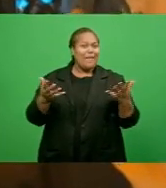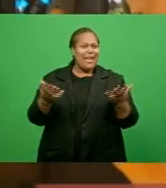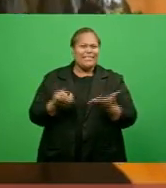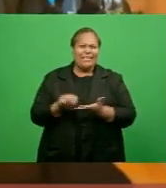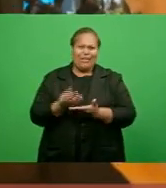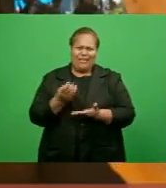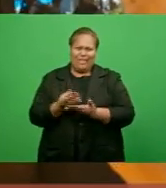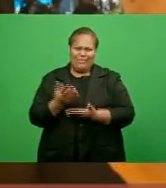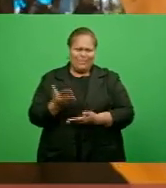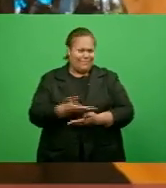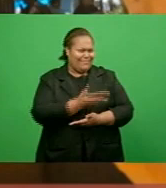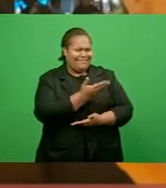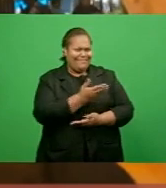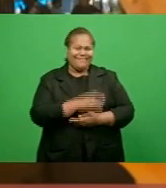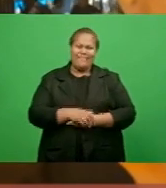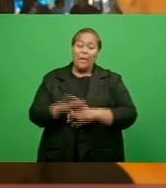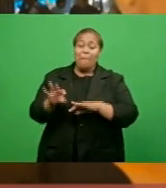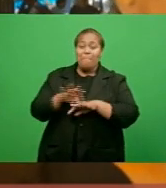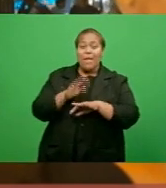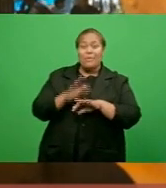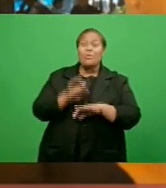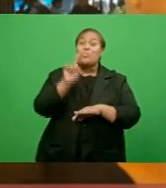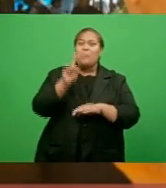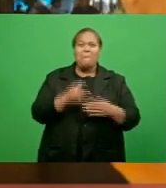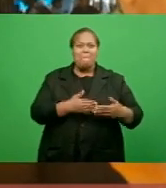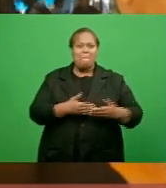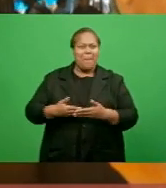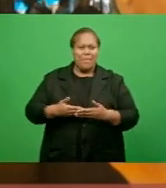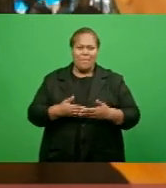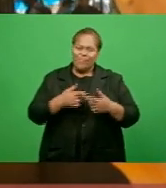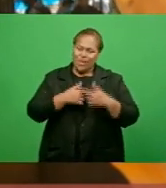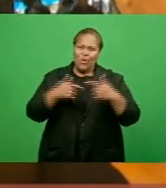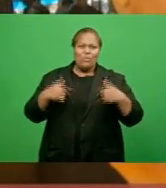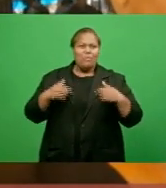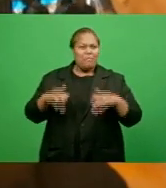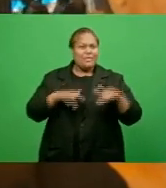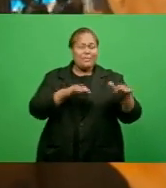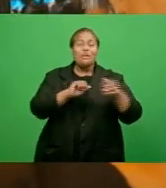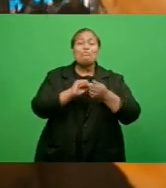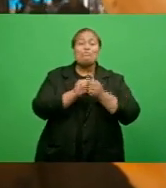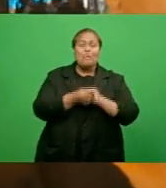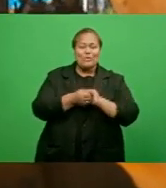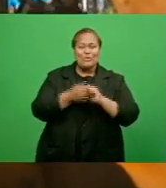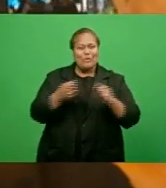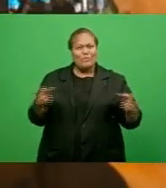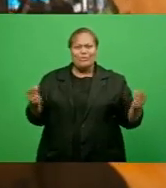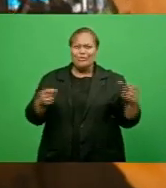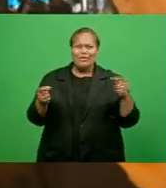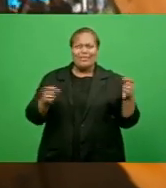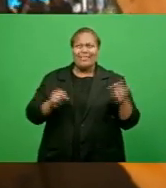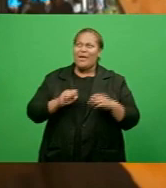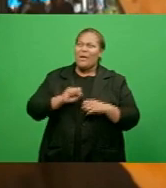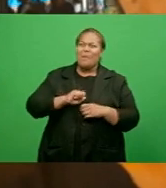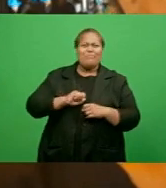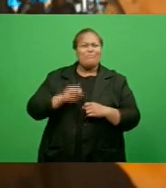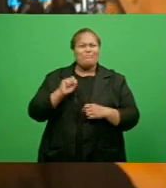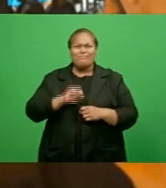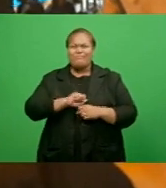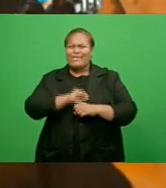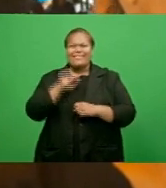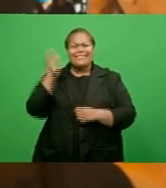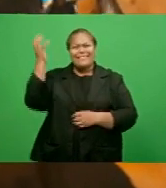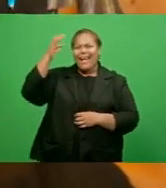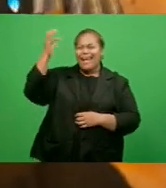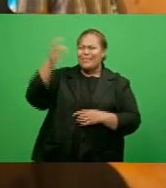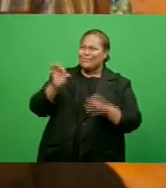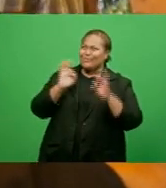in Savu then, married with only one baby. We took part in sports competition. It was a bright sunny day as we prepared for the competition. At